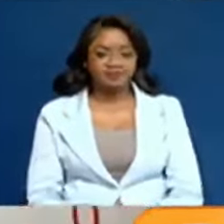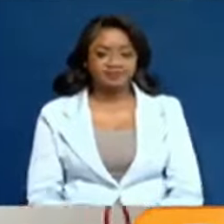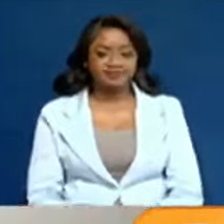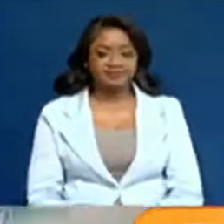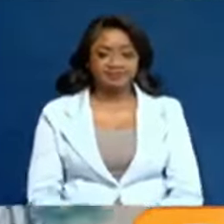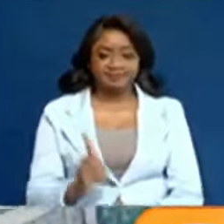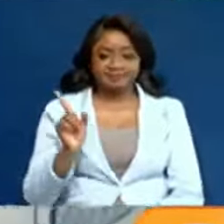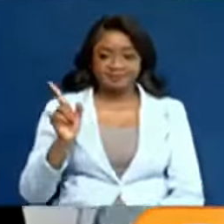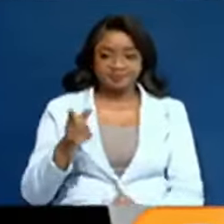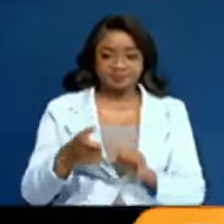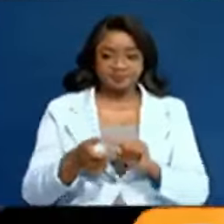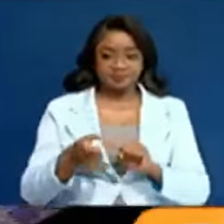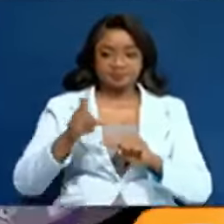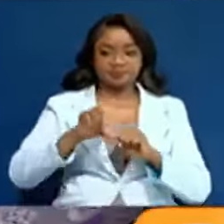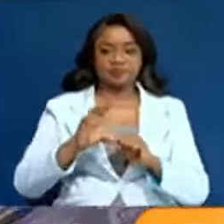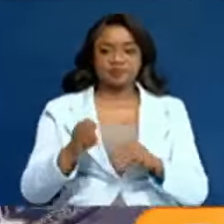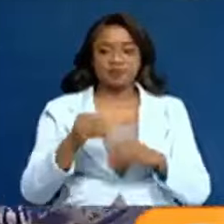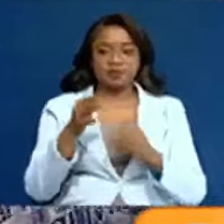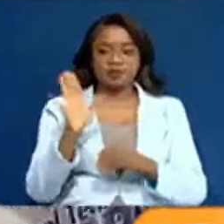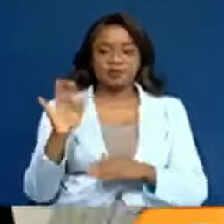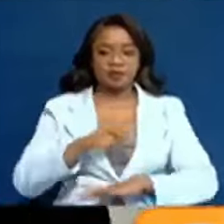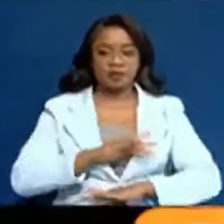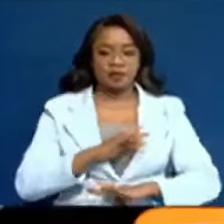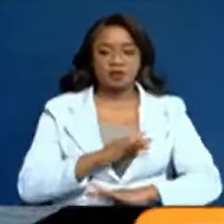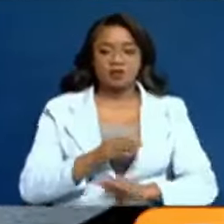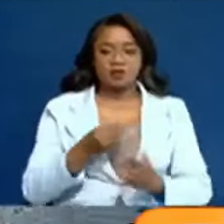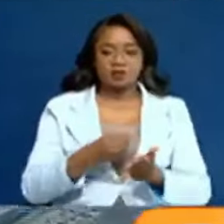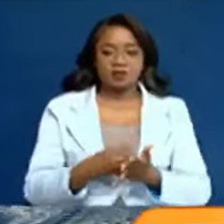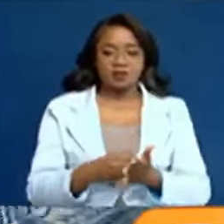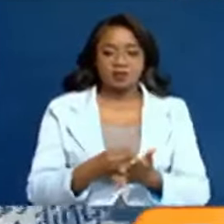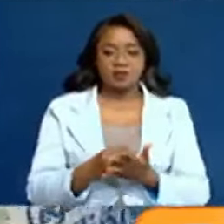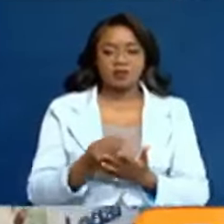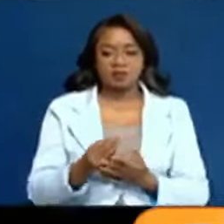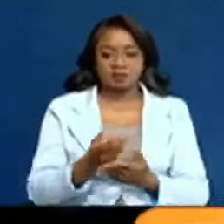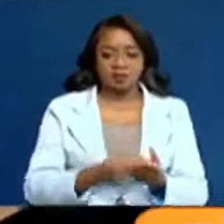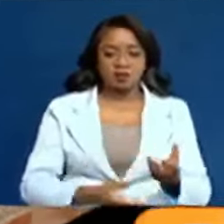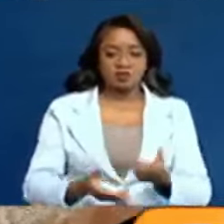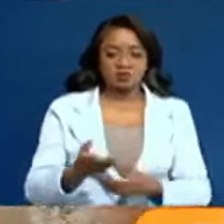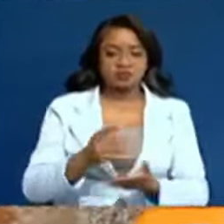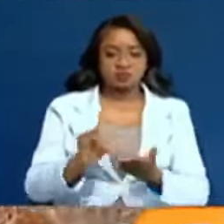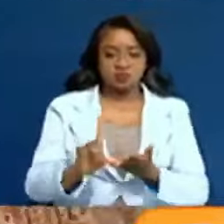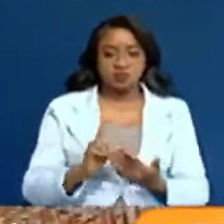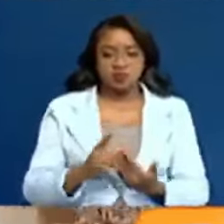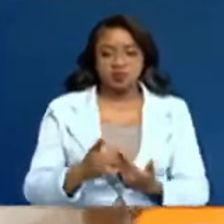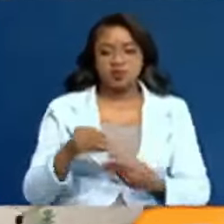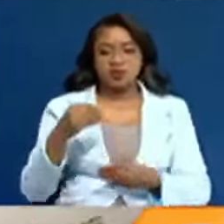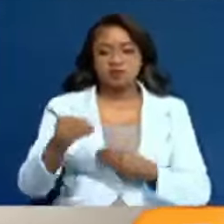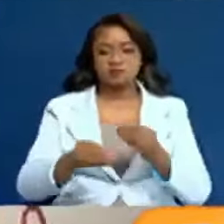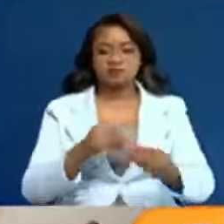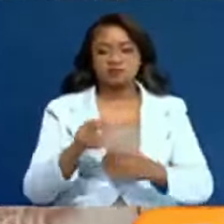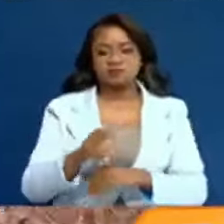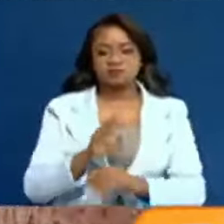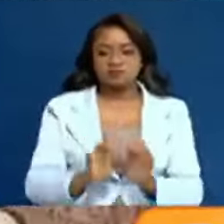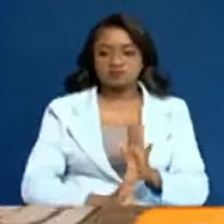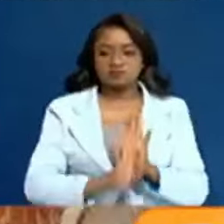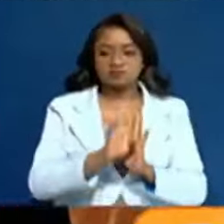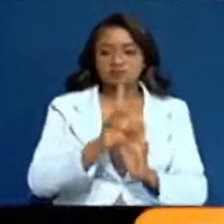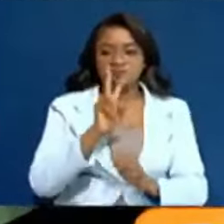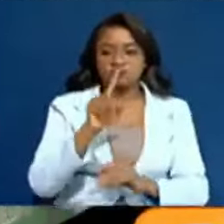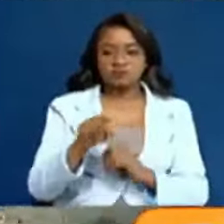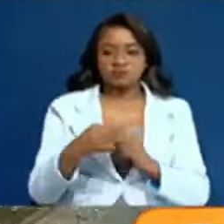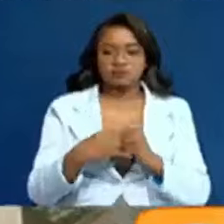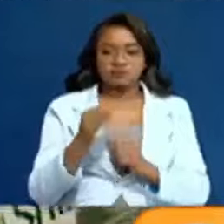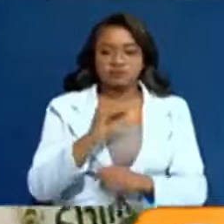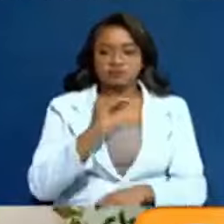increment in deposits gave the lender sufficient liquidity to grow their loan book by 2.8% from